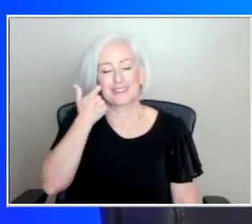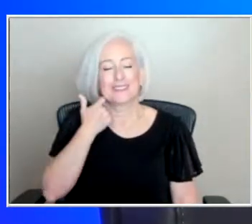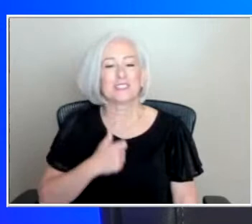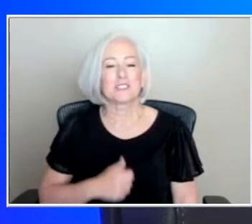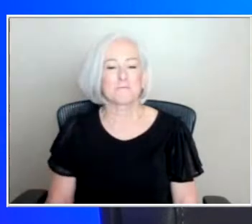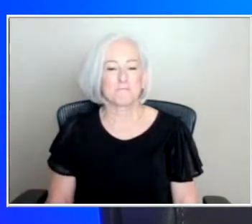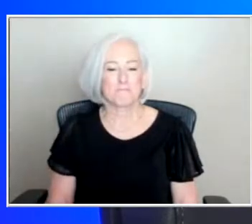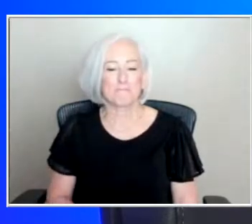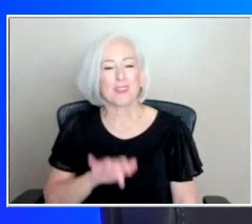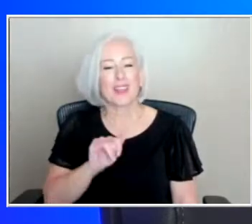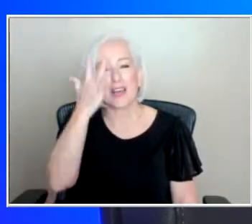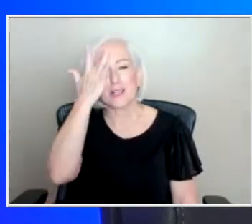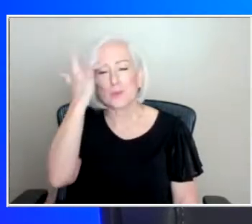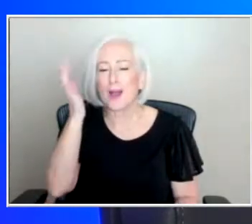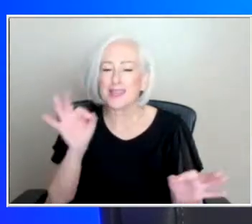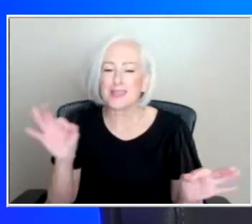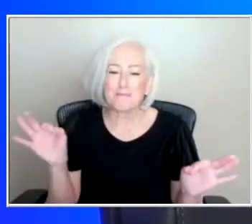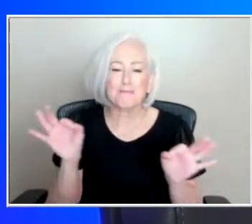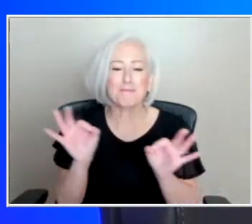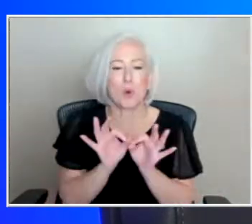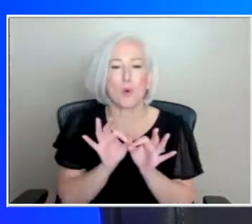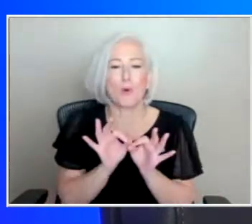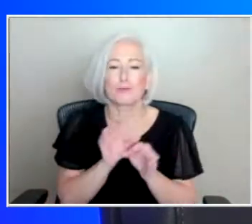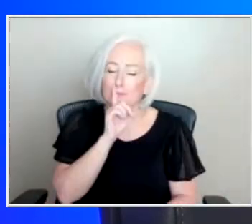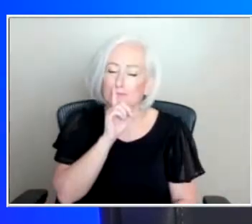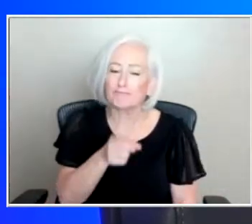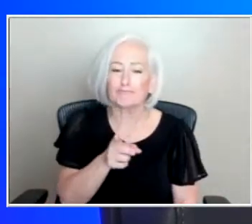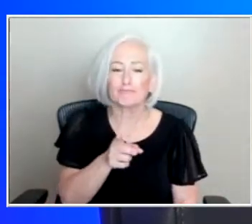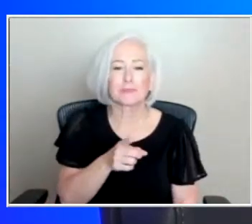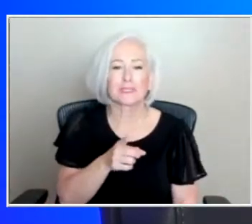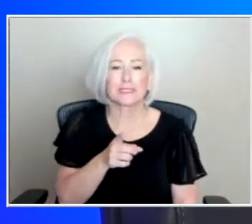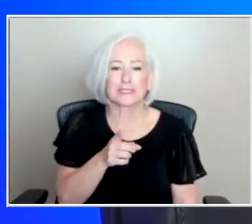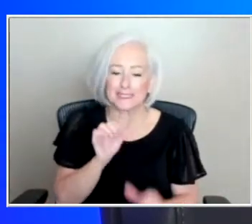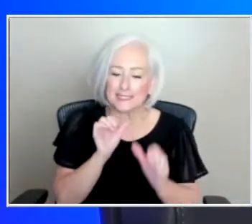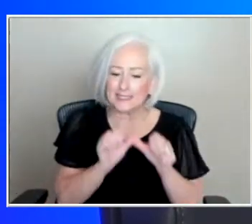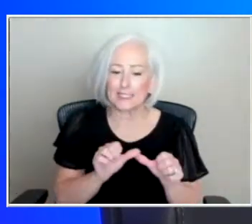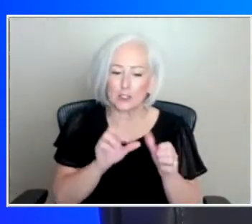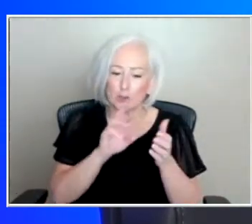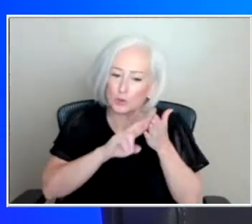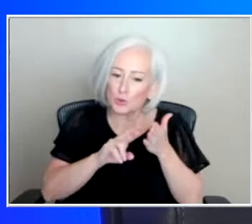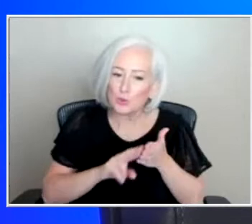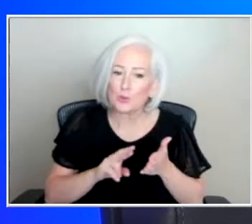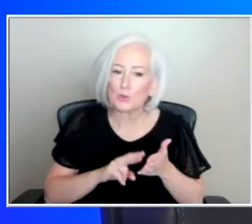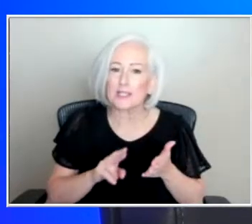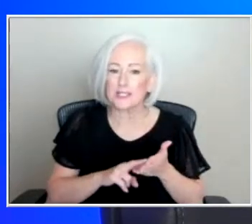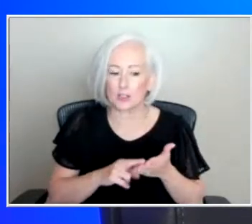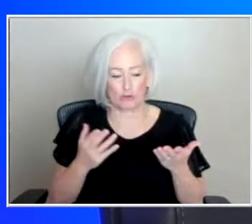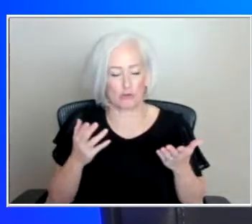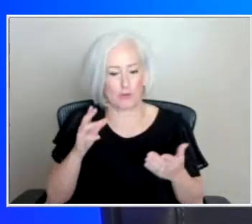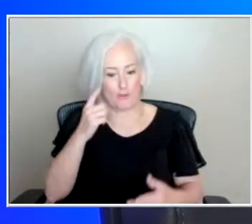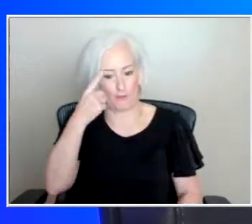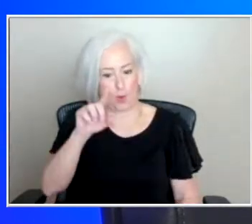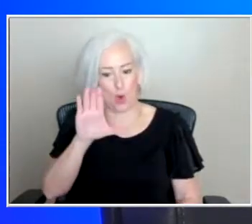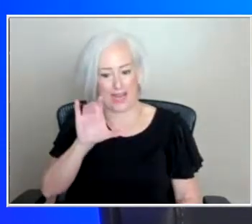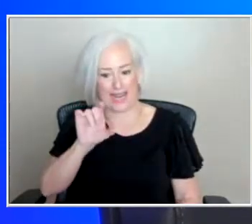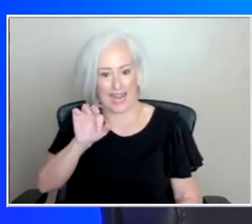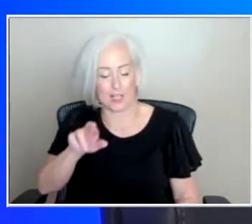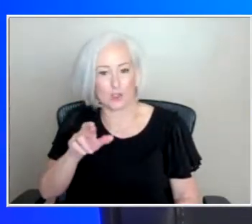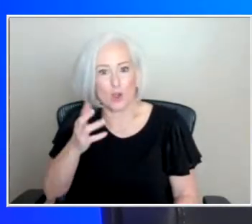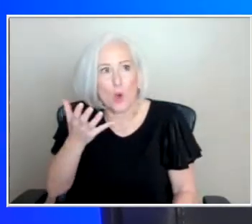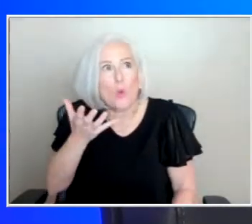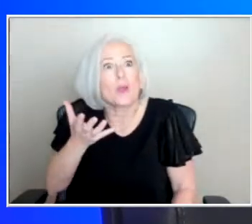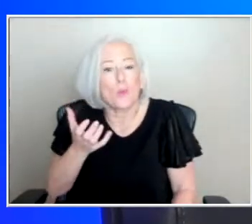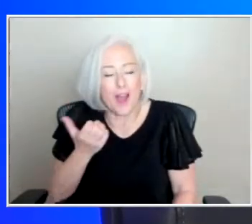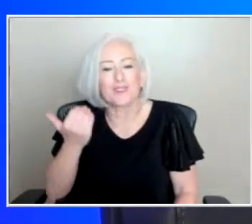why it's very important to actually keep doing research in cancer, because we want to know the